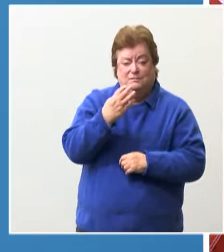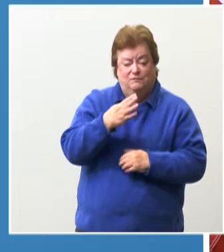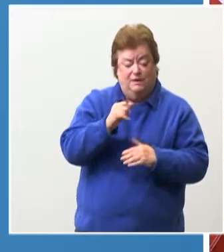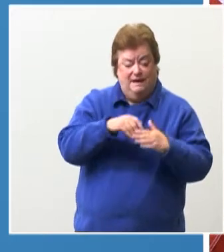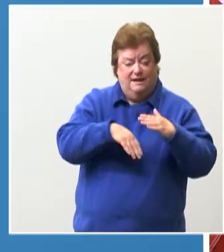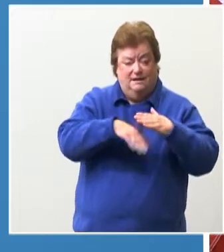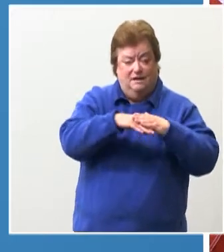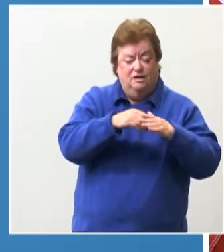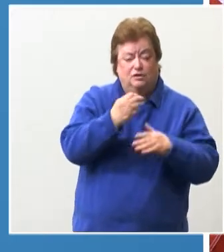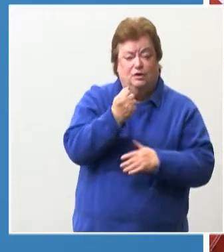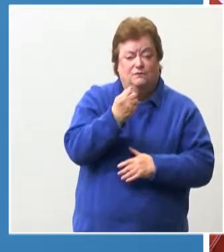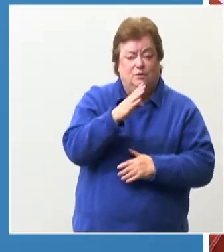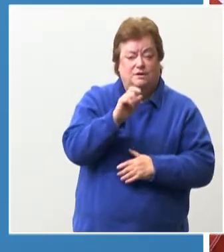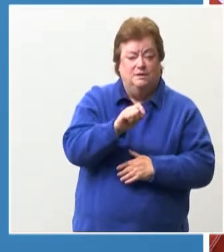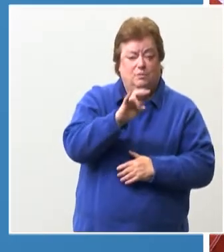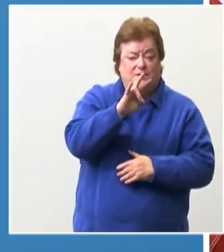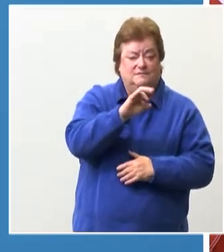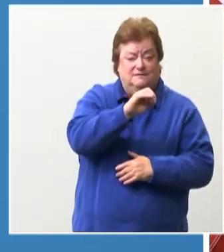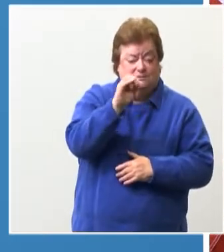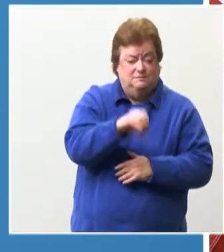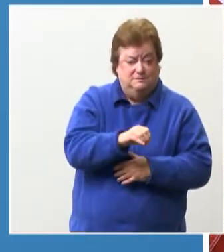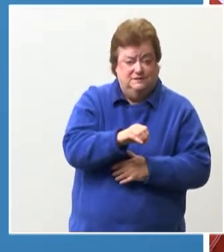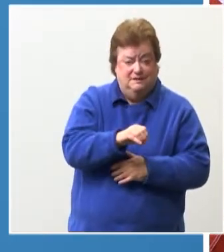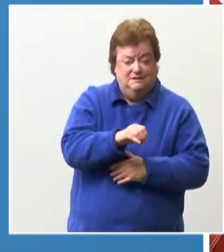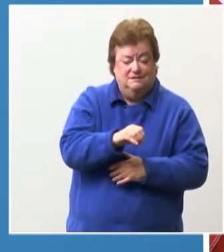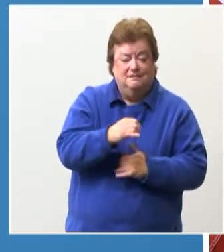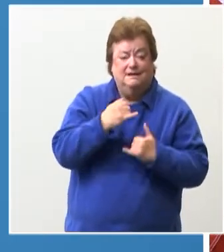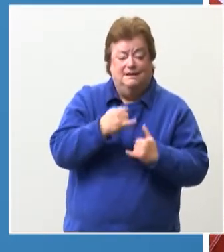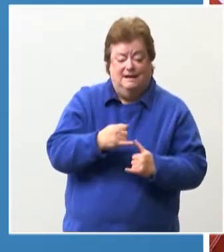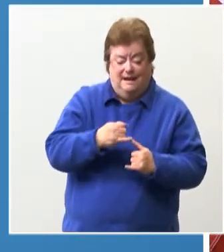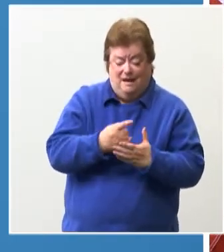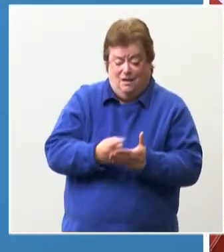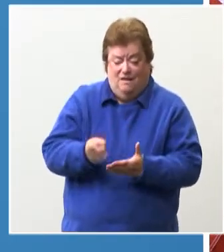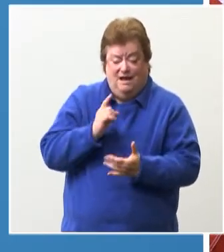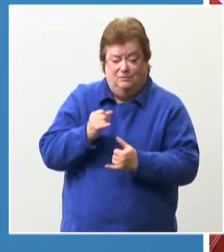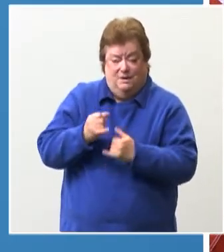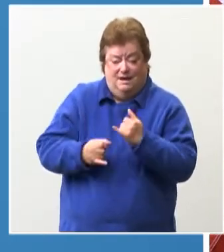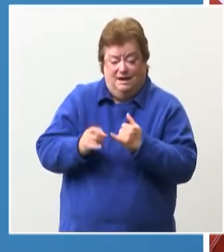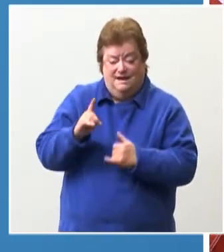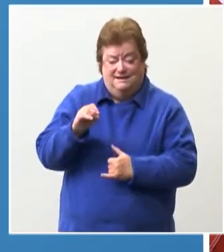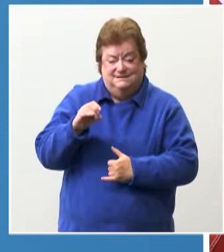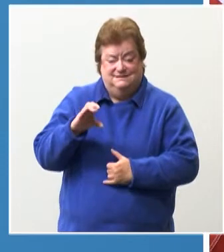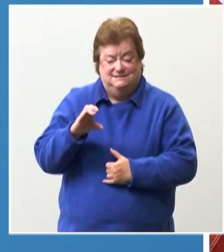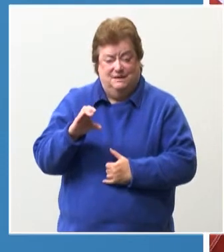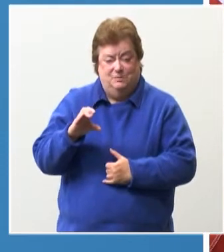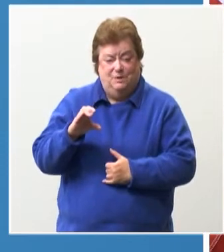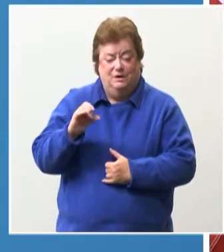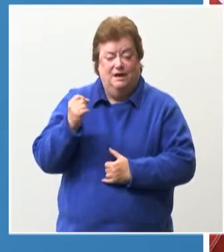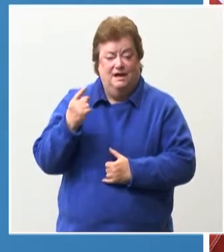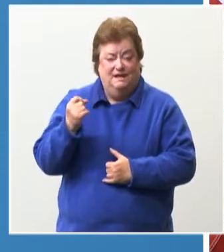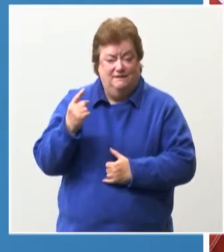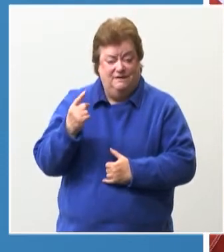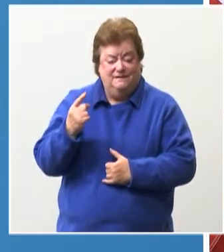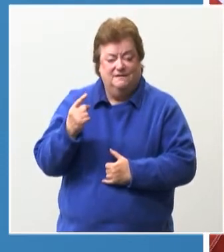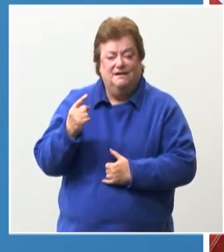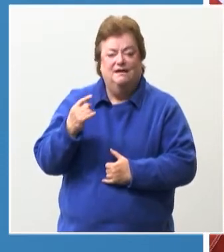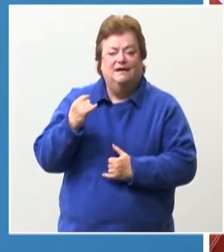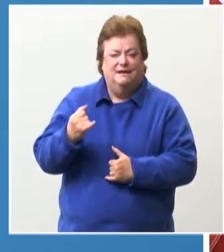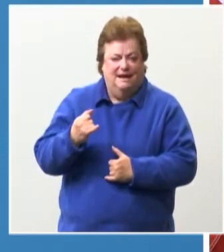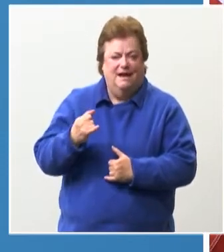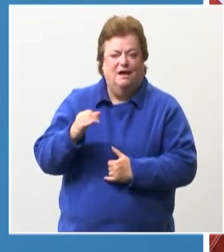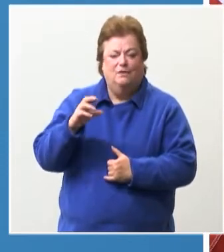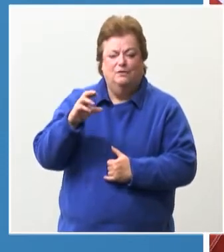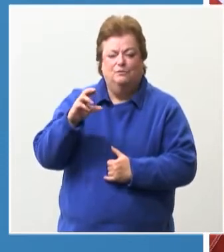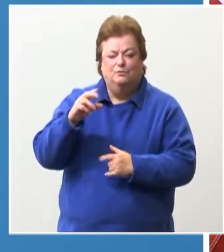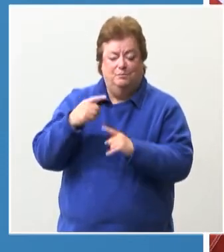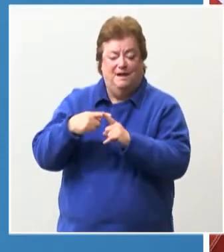reached 14.7%. At the end of last week, ending December 11, the rate took a